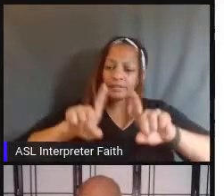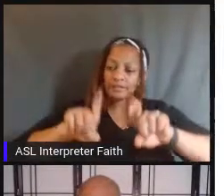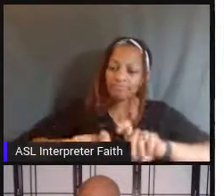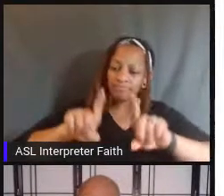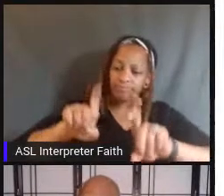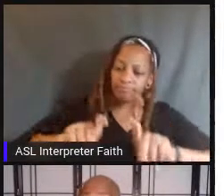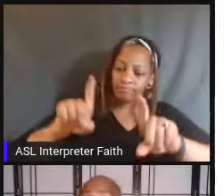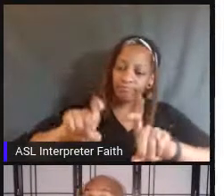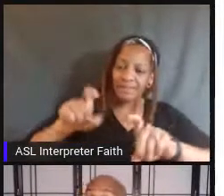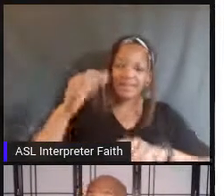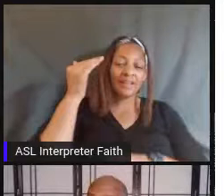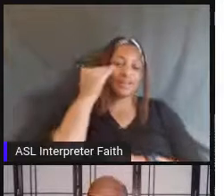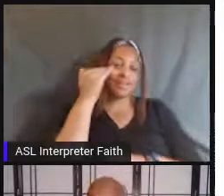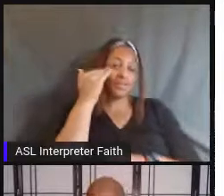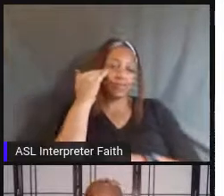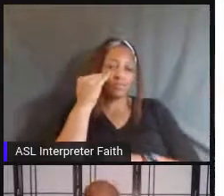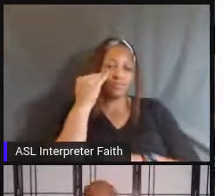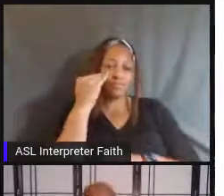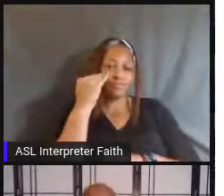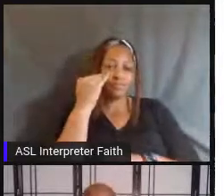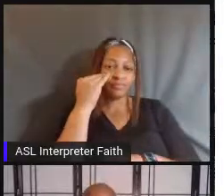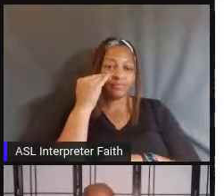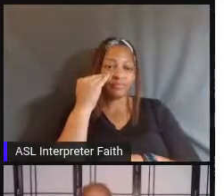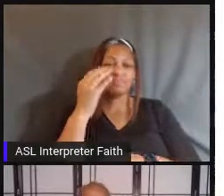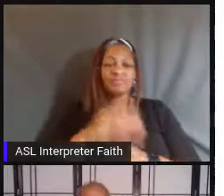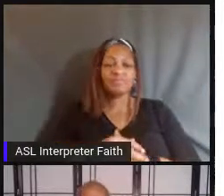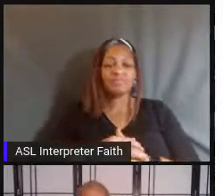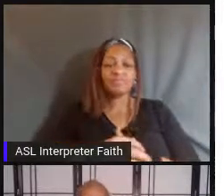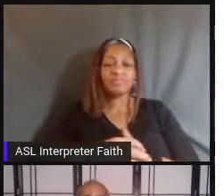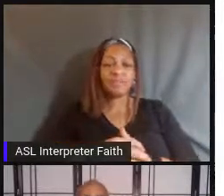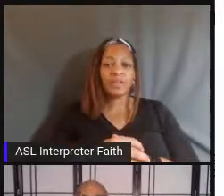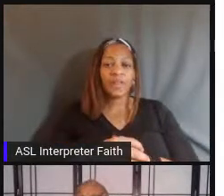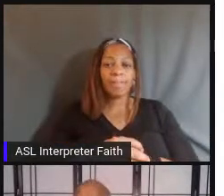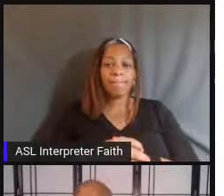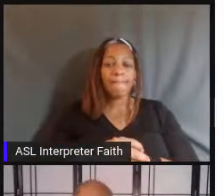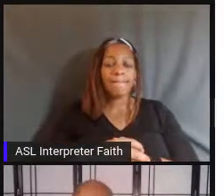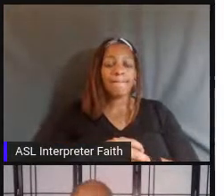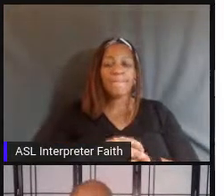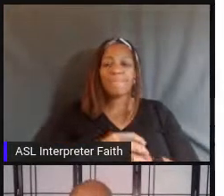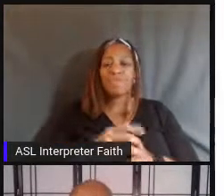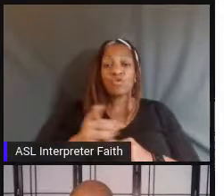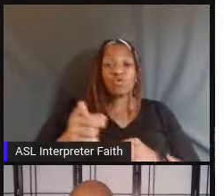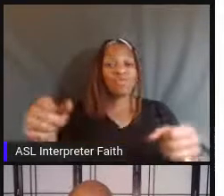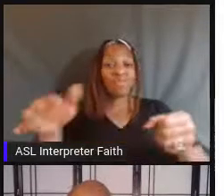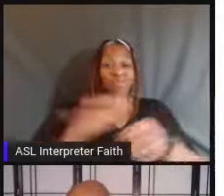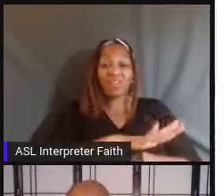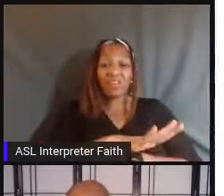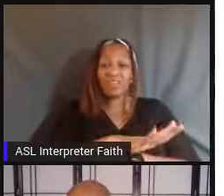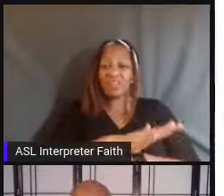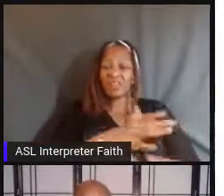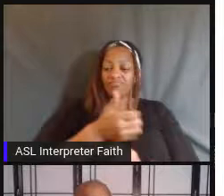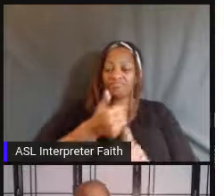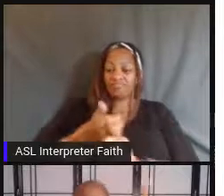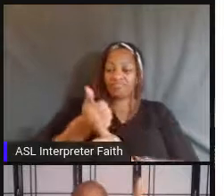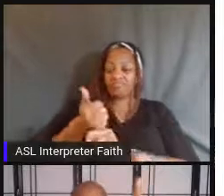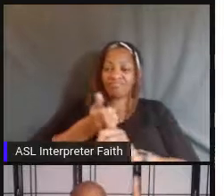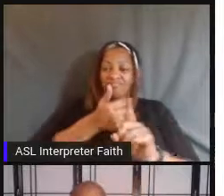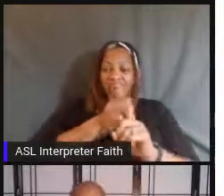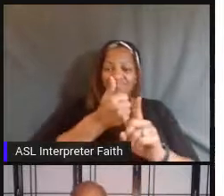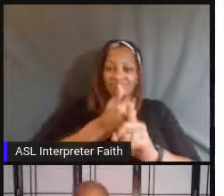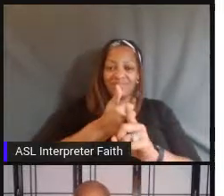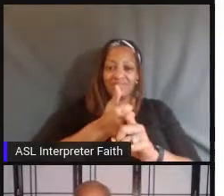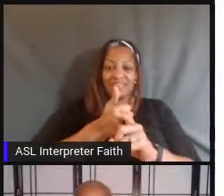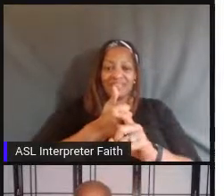theoretical knowledge, experiential knowledge. You can be fully in charge of your own life